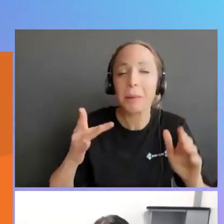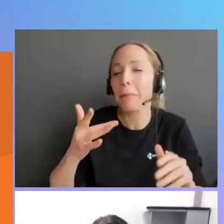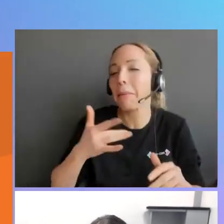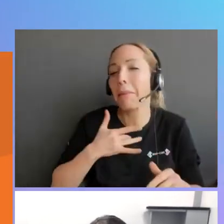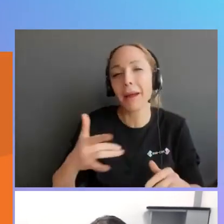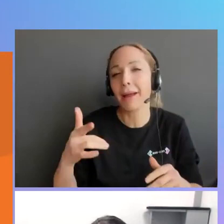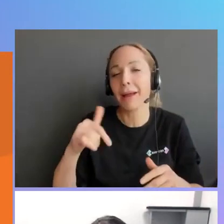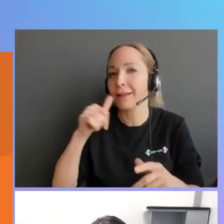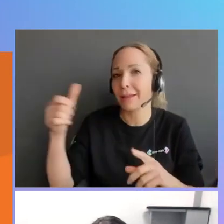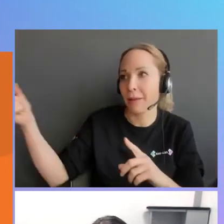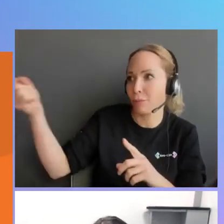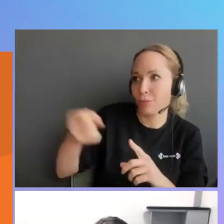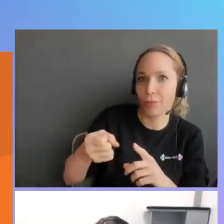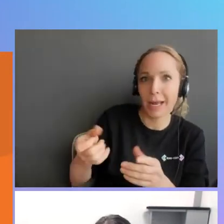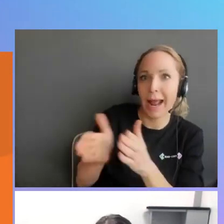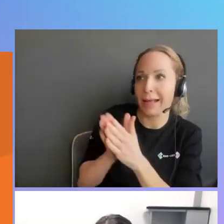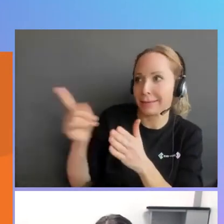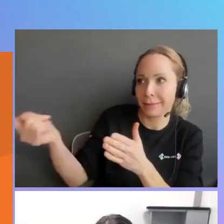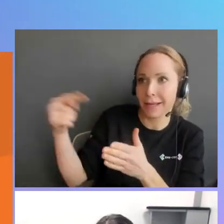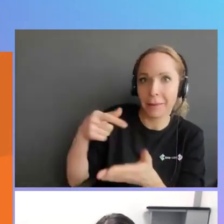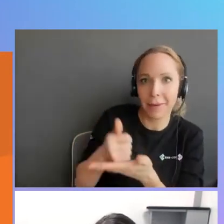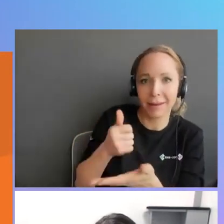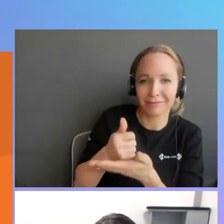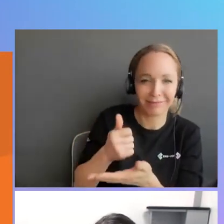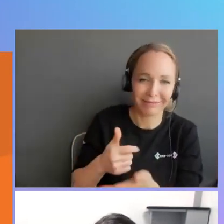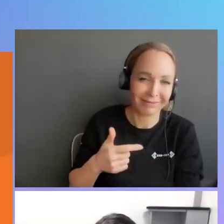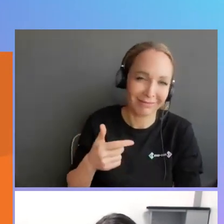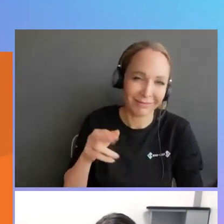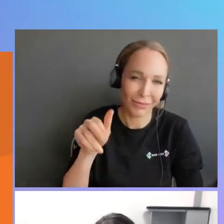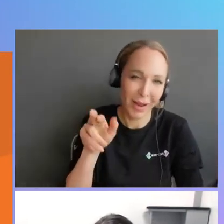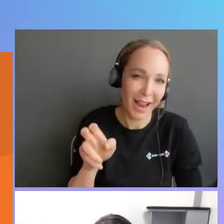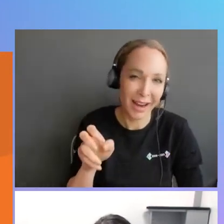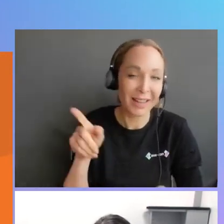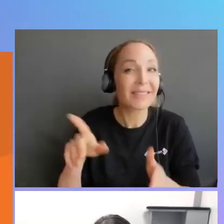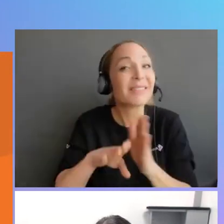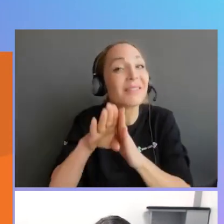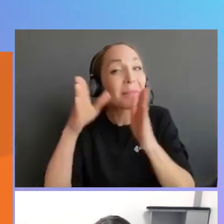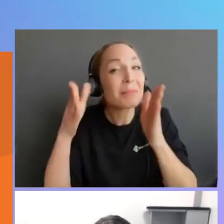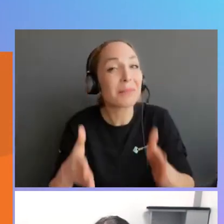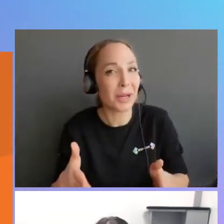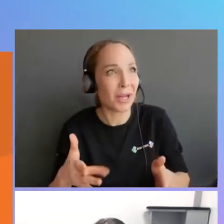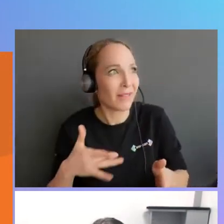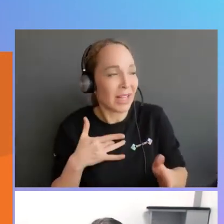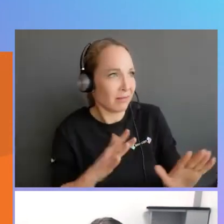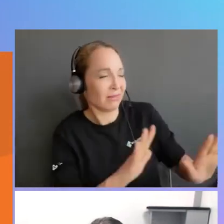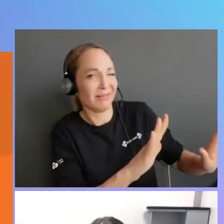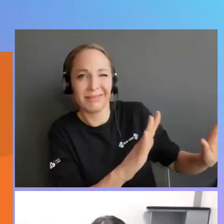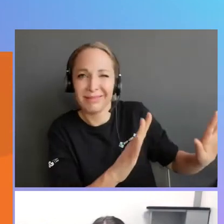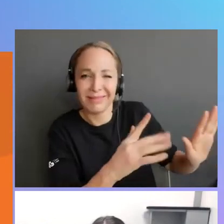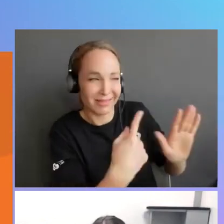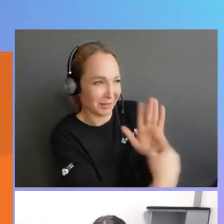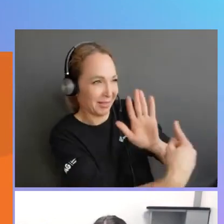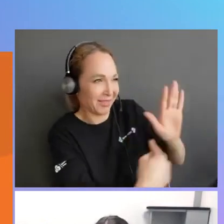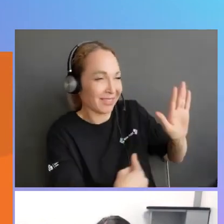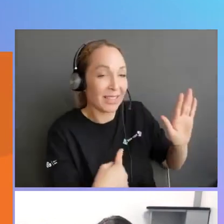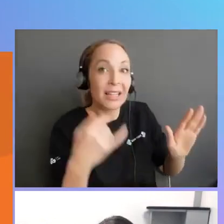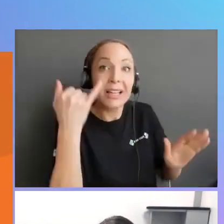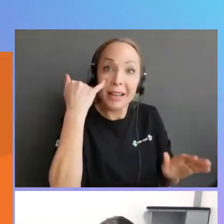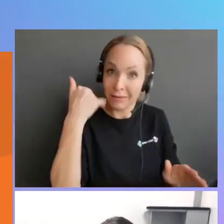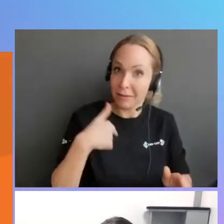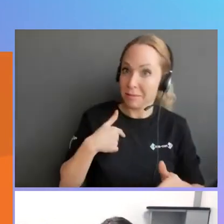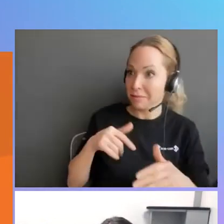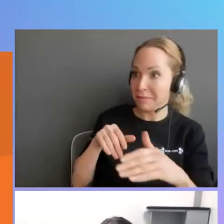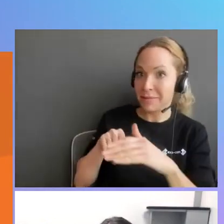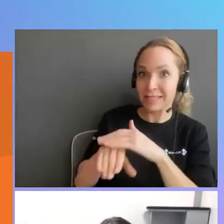thing I found is that it can feel to developers like it's an attack or a harsh criticism if we walk in and say, yep,